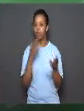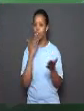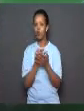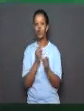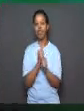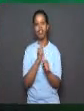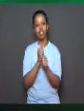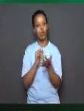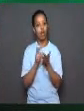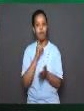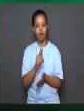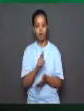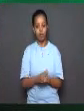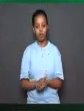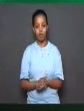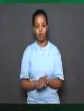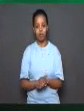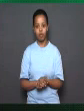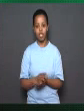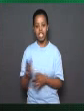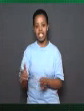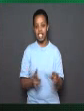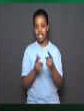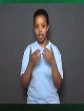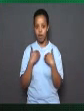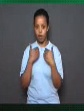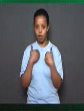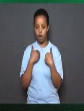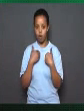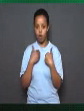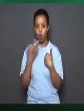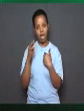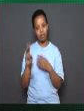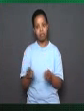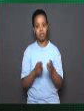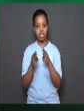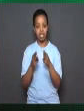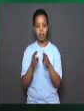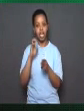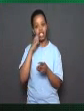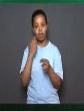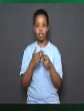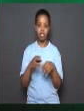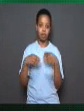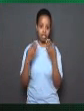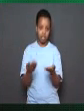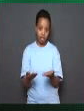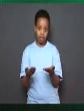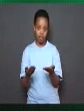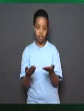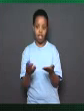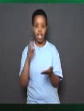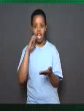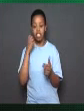well. In the systematic naming of enzymes, an enzyme is